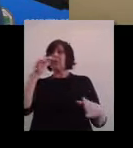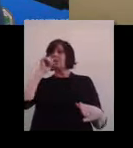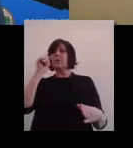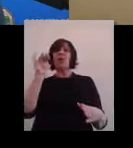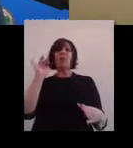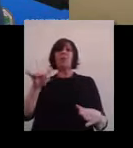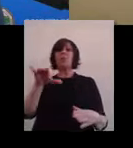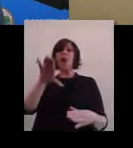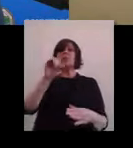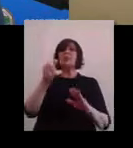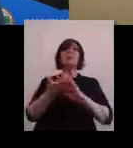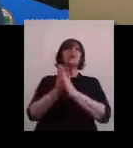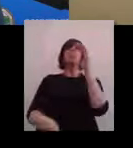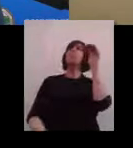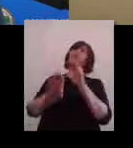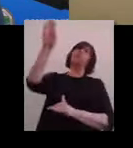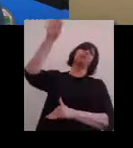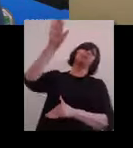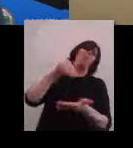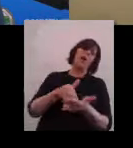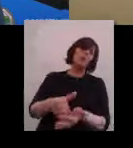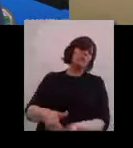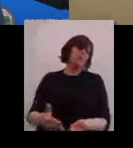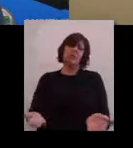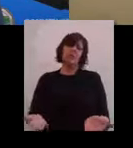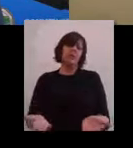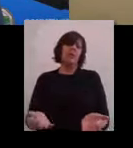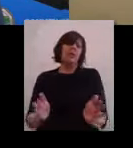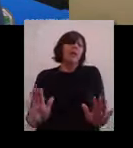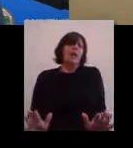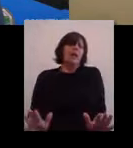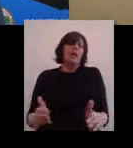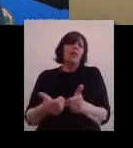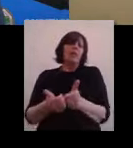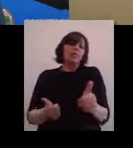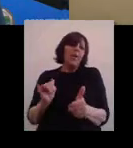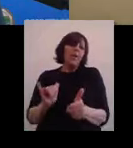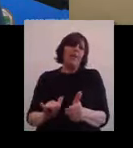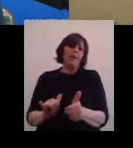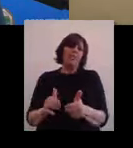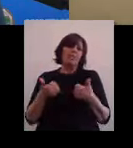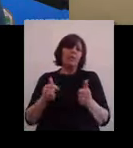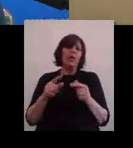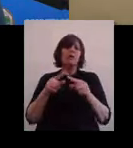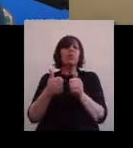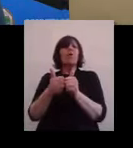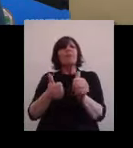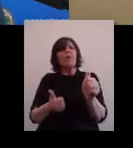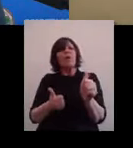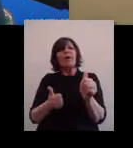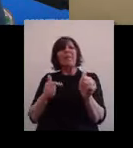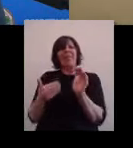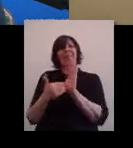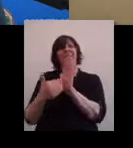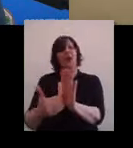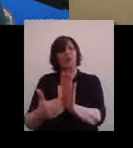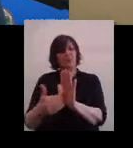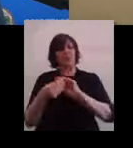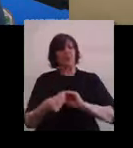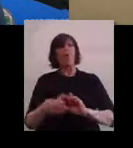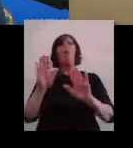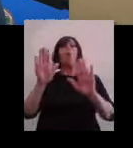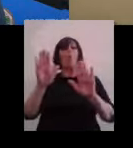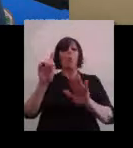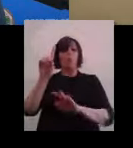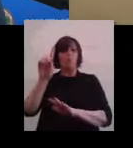and thousands of cases. And that's what we're trying to avoid. We're trying to avoid thousands and thousands of cases. And oh, by the way, I've heard